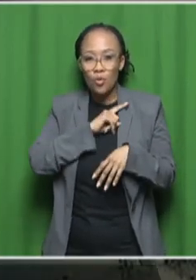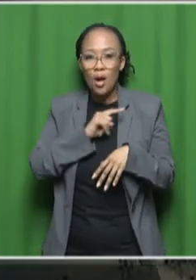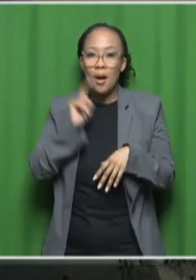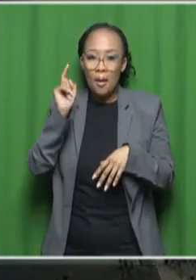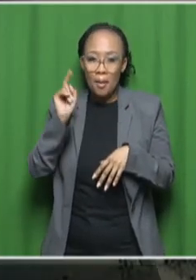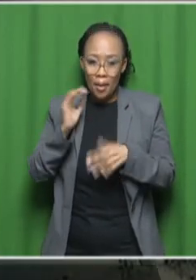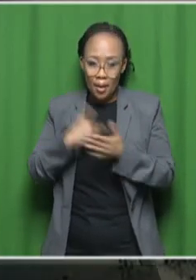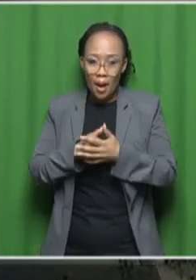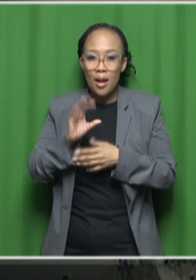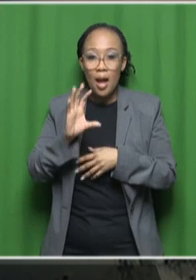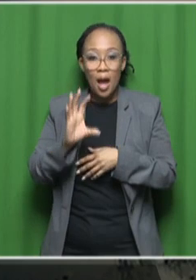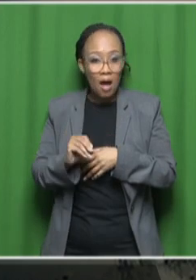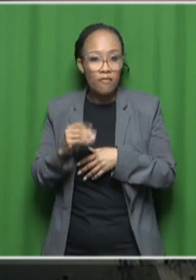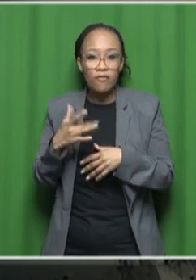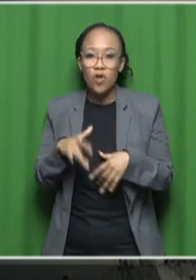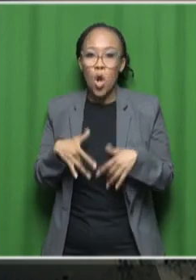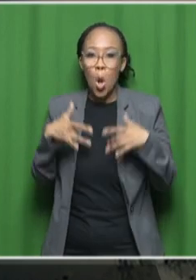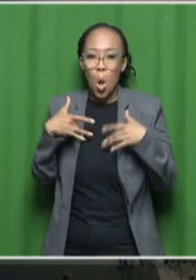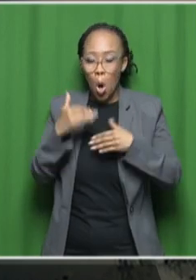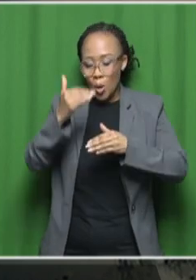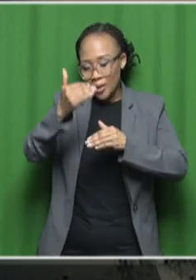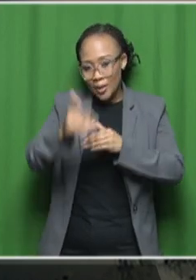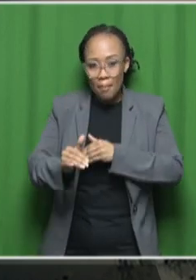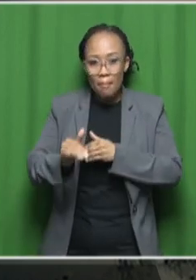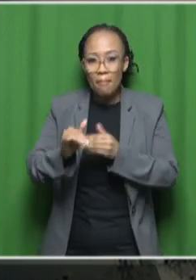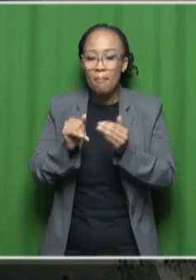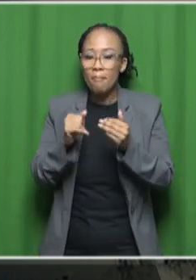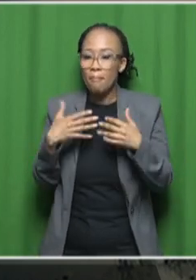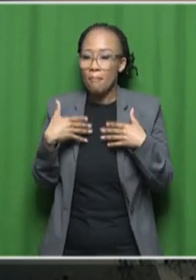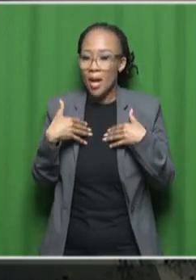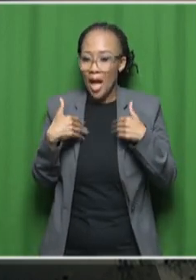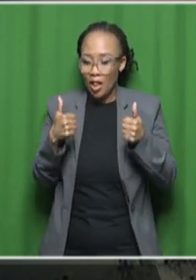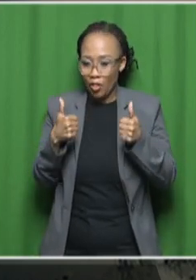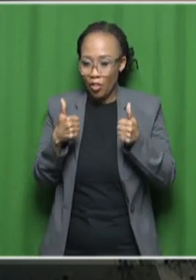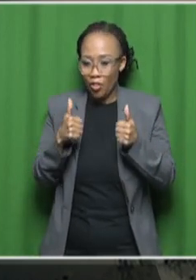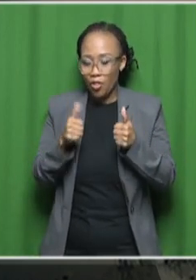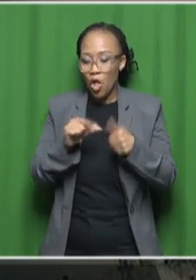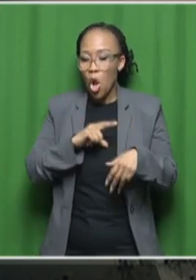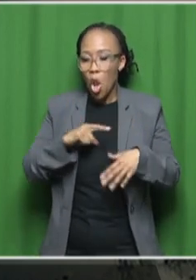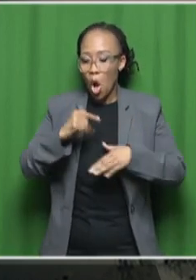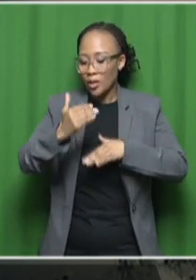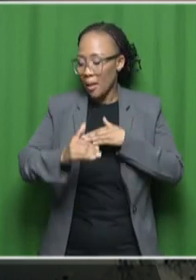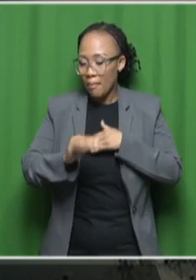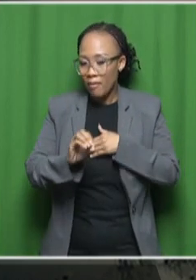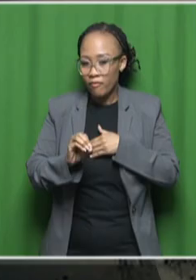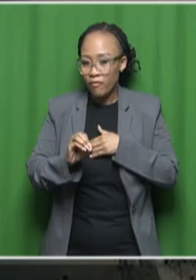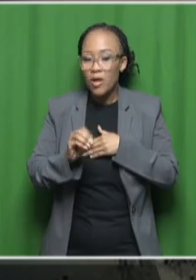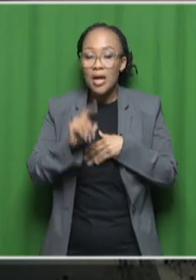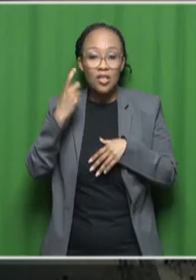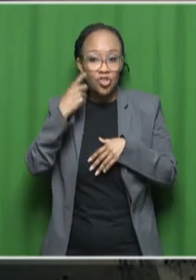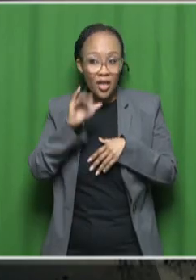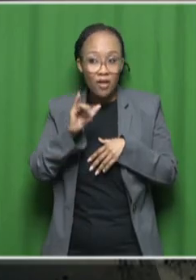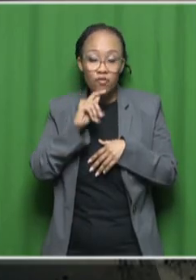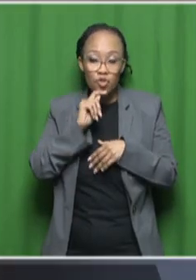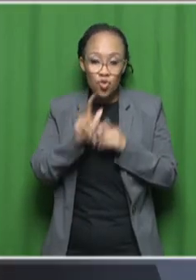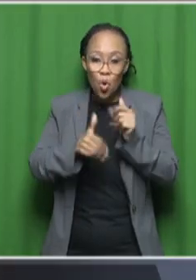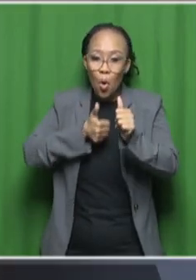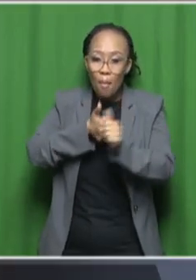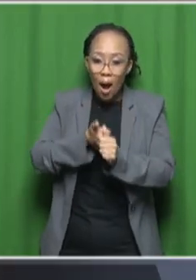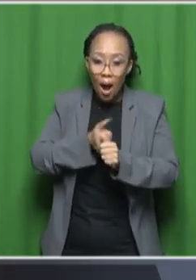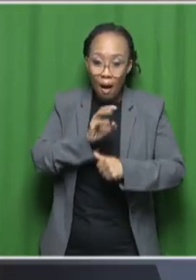either way, whether they comply or not? So it's really important to understand for patients that have